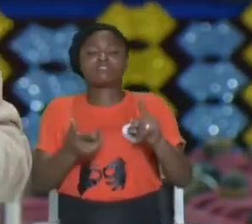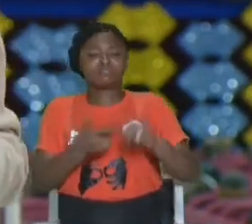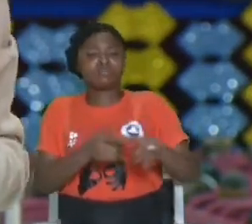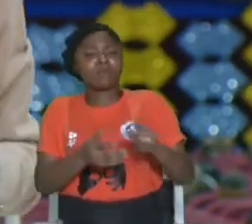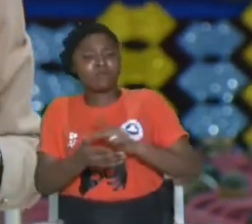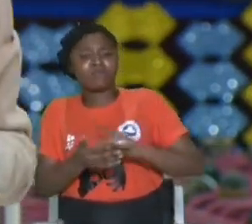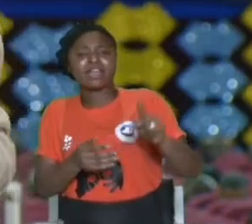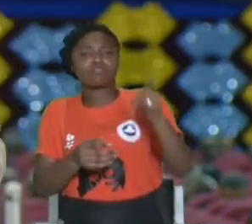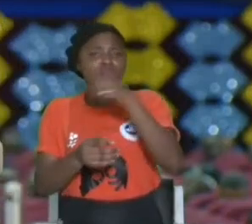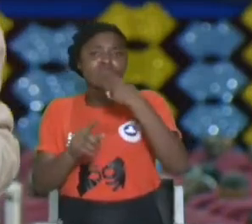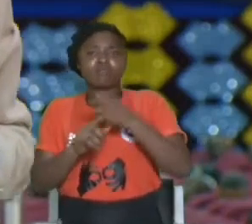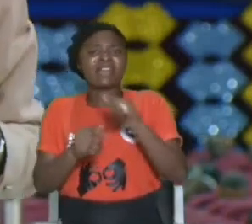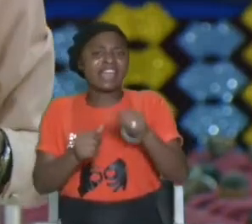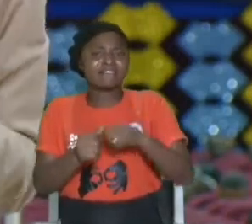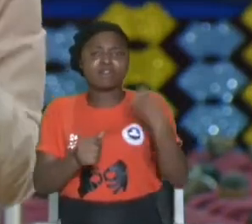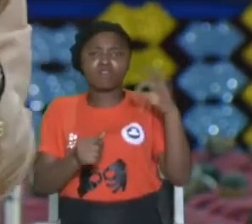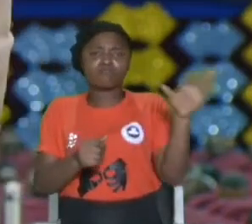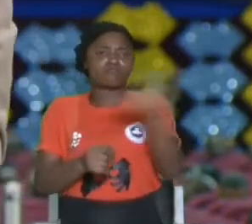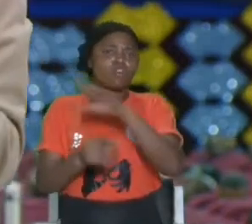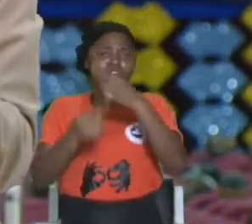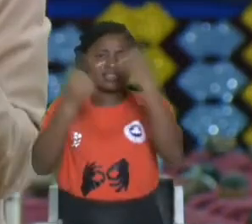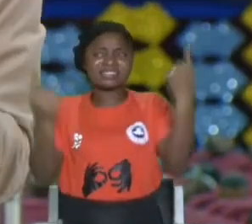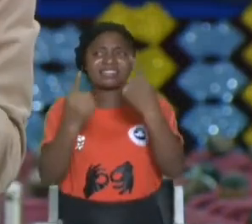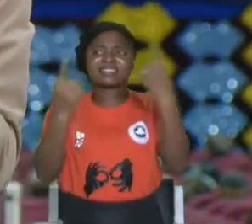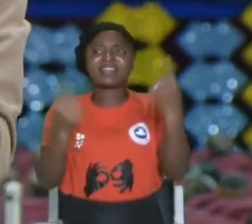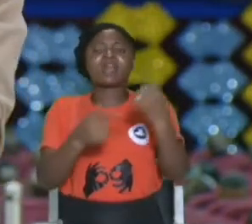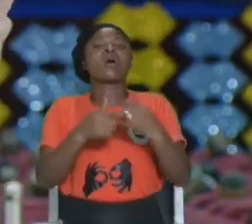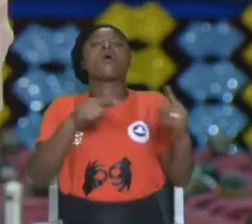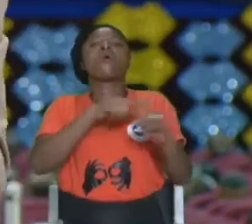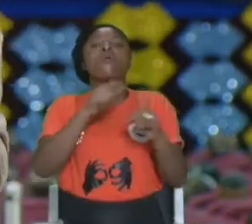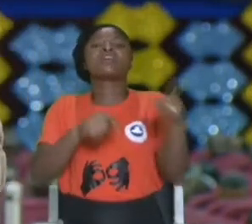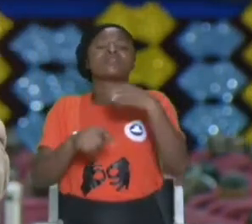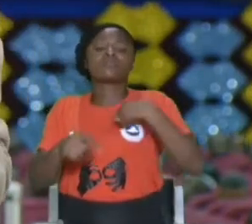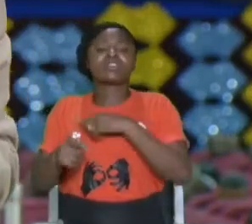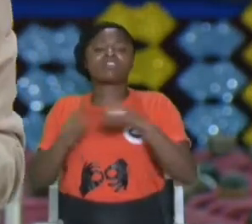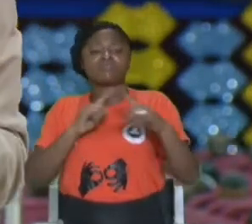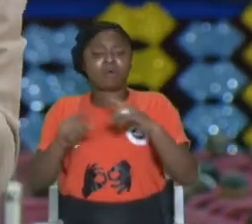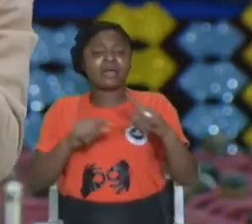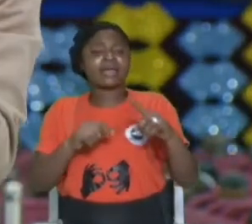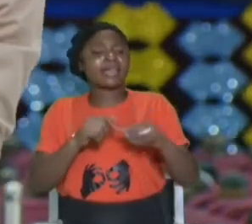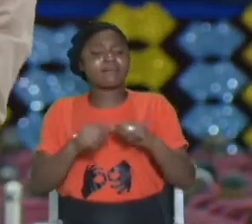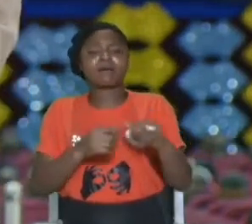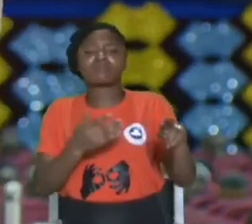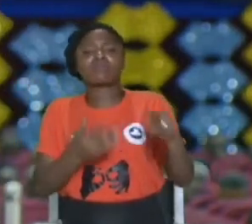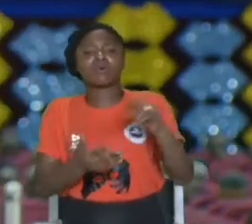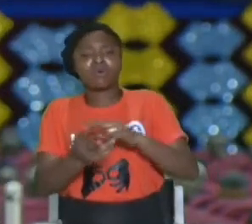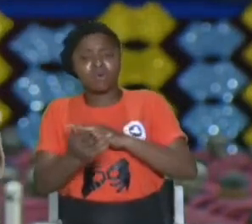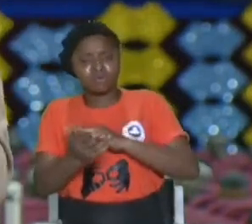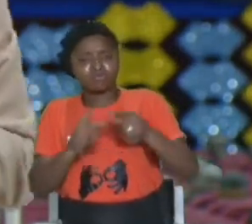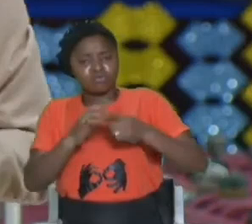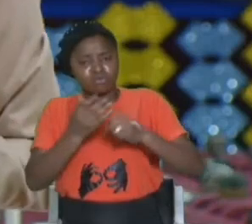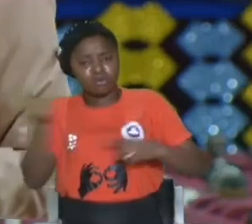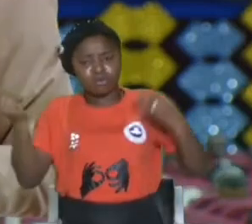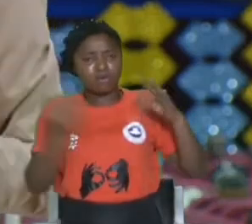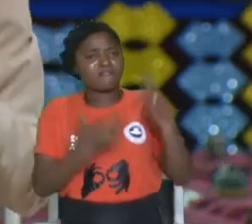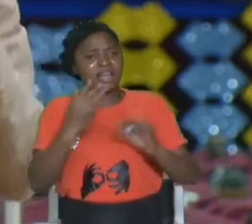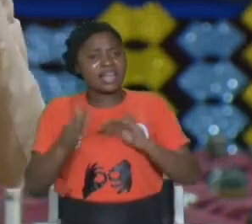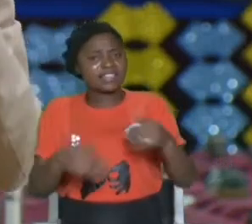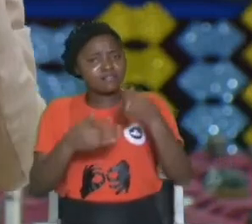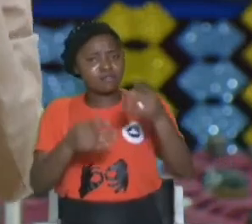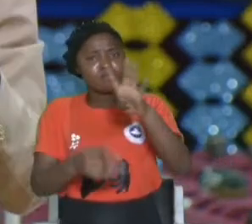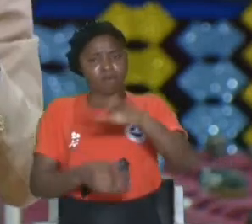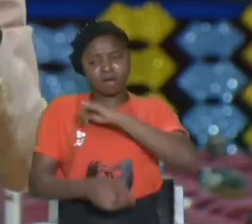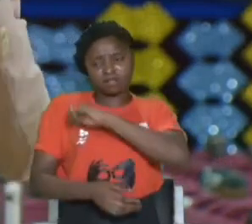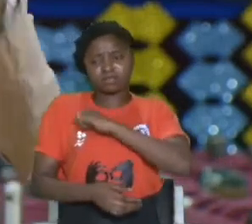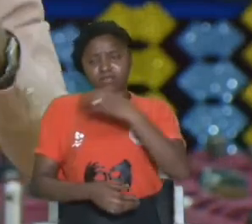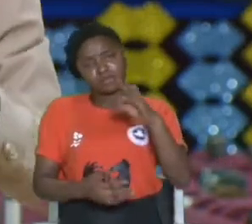sin. So, when we now talk about the rod of fire, I've given you four attributes of fire. So,